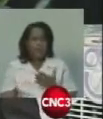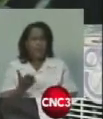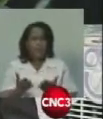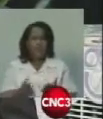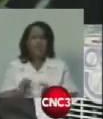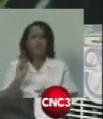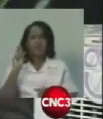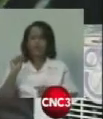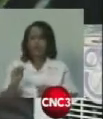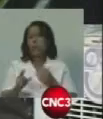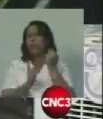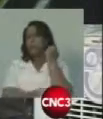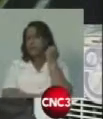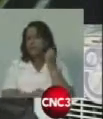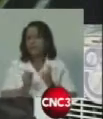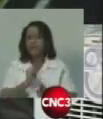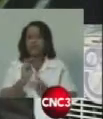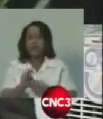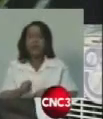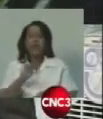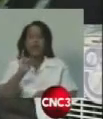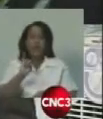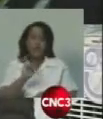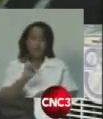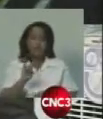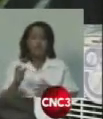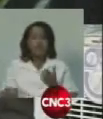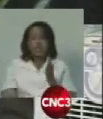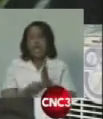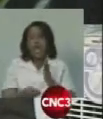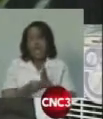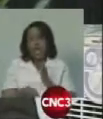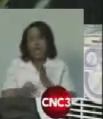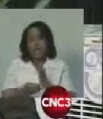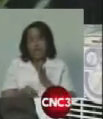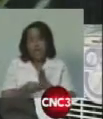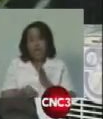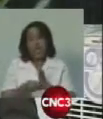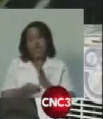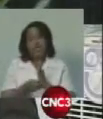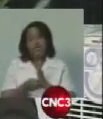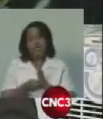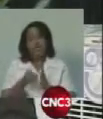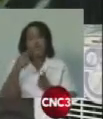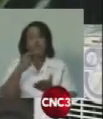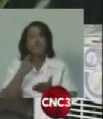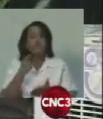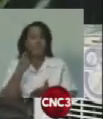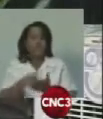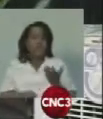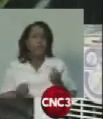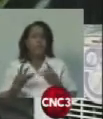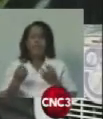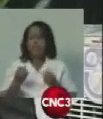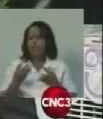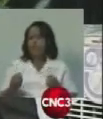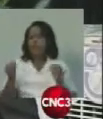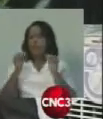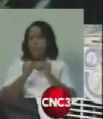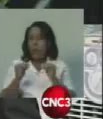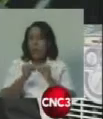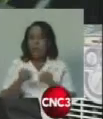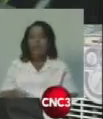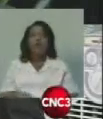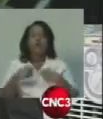property tax. A lot about taxation, but there are so many other things that were in this budget, so many other allocations that had been made that we are going to find